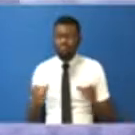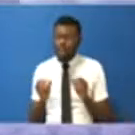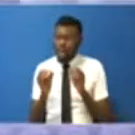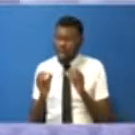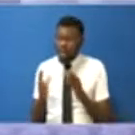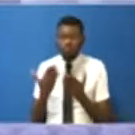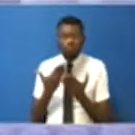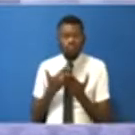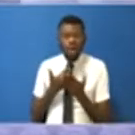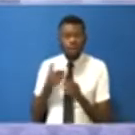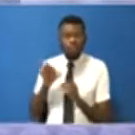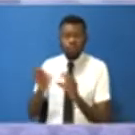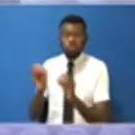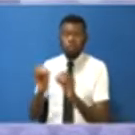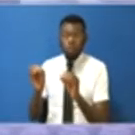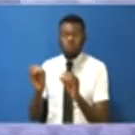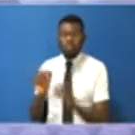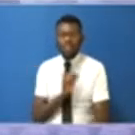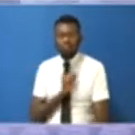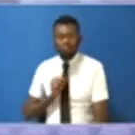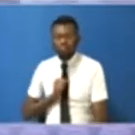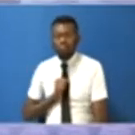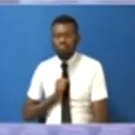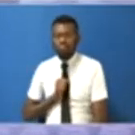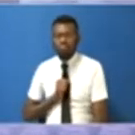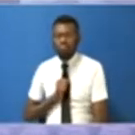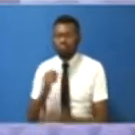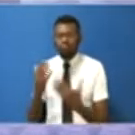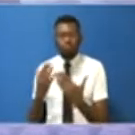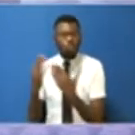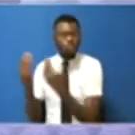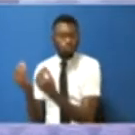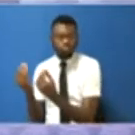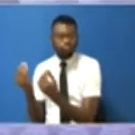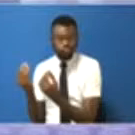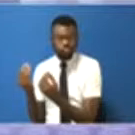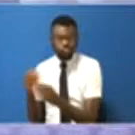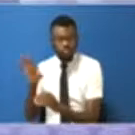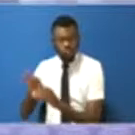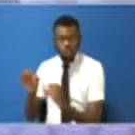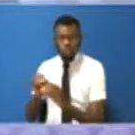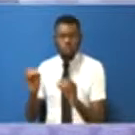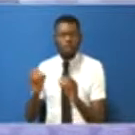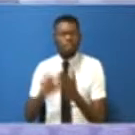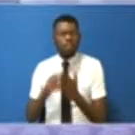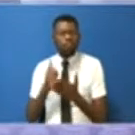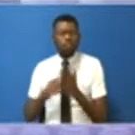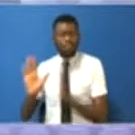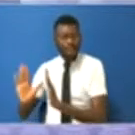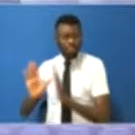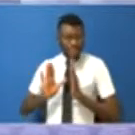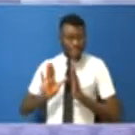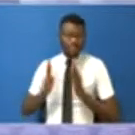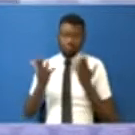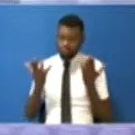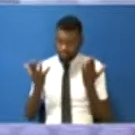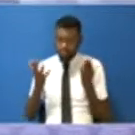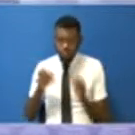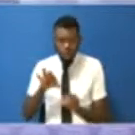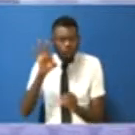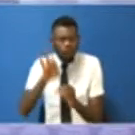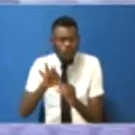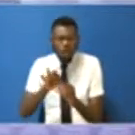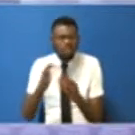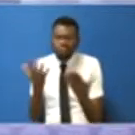from the vote in the senate you actually walk out you don't press any meaning to abstain is actually a vote and it's a statement that you